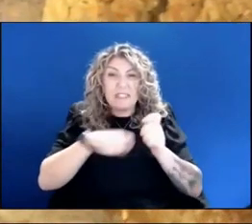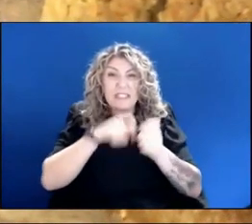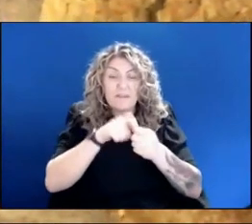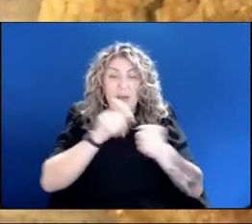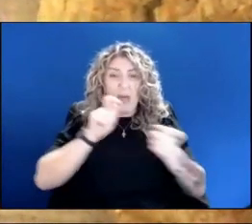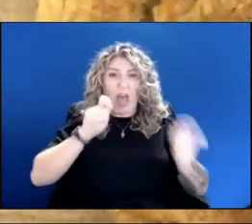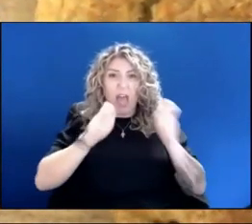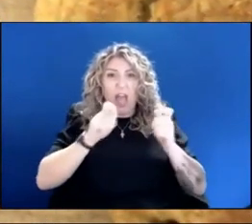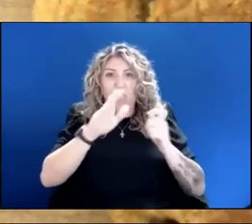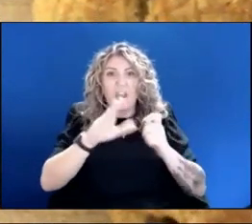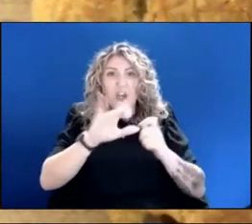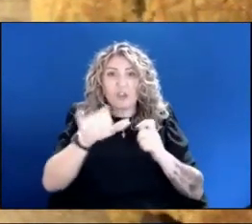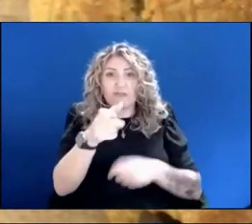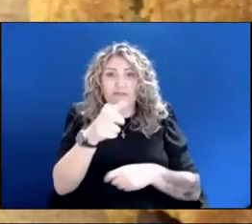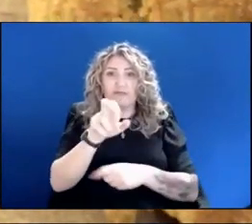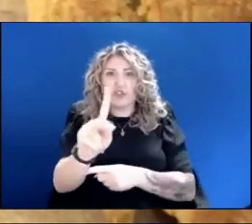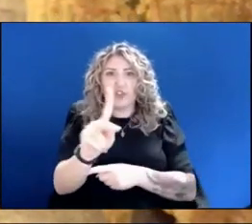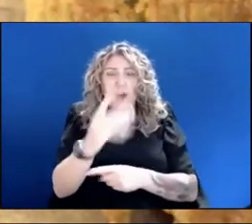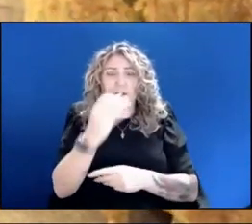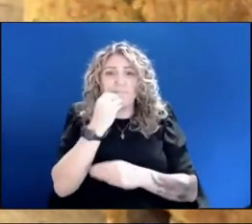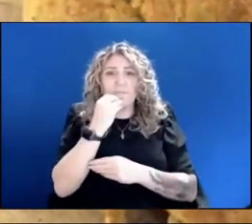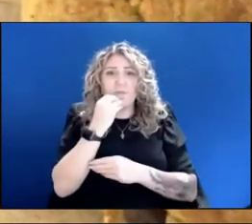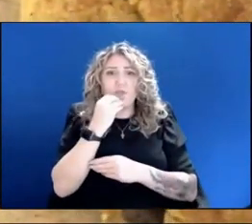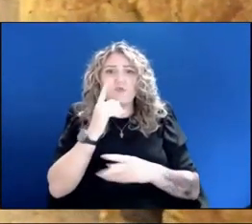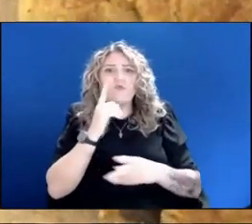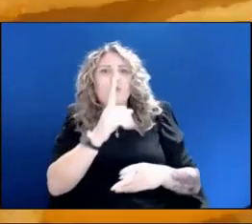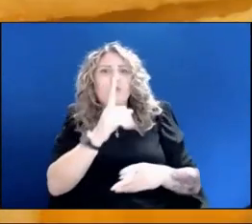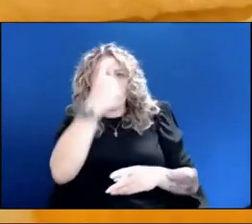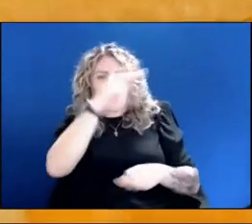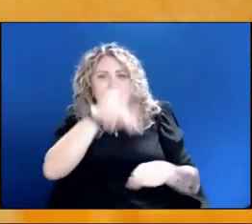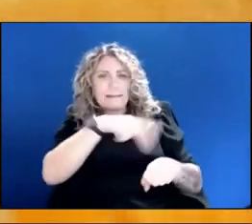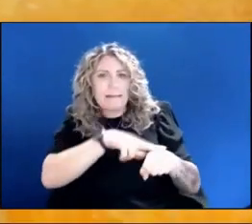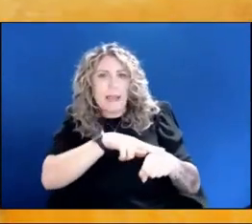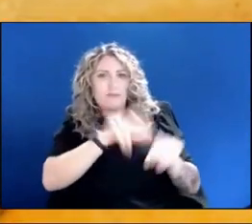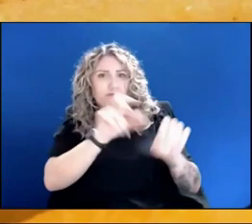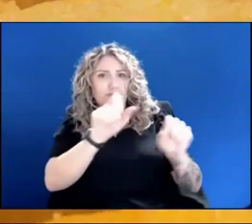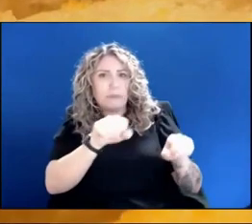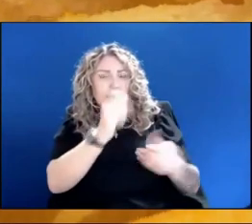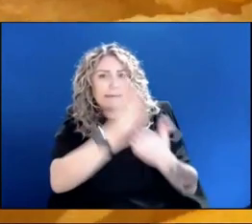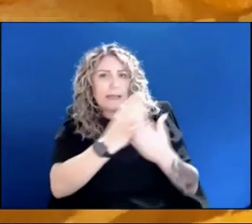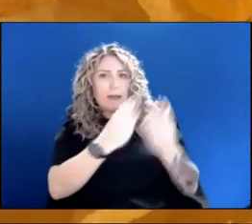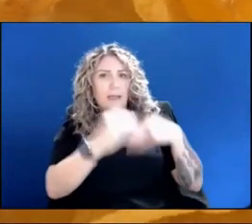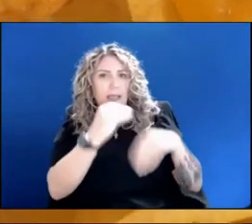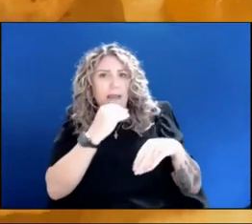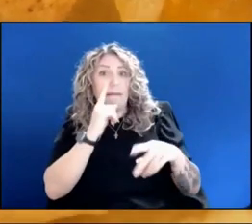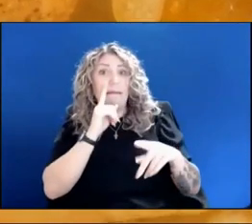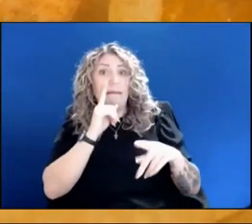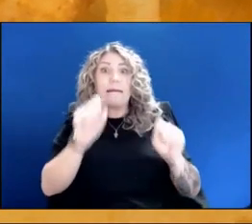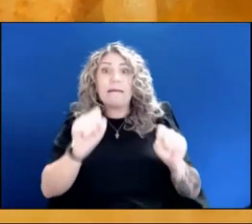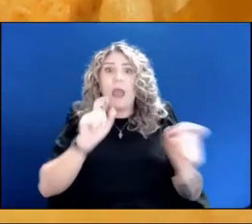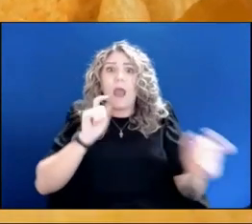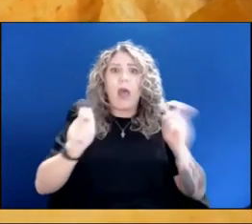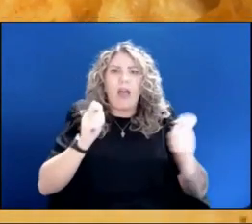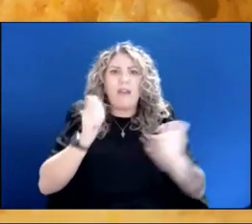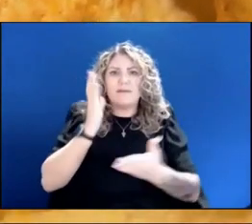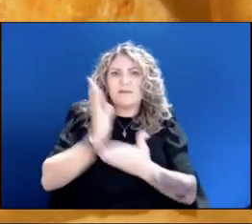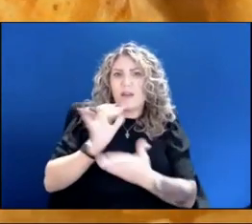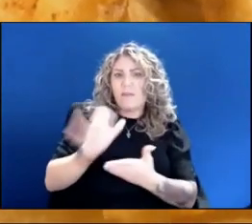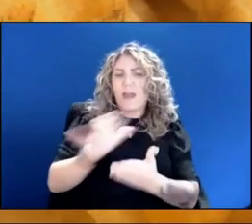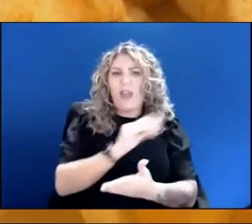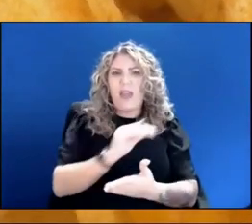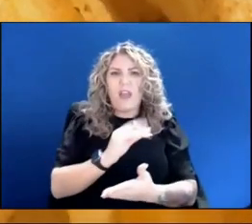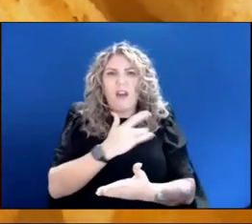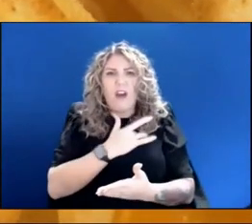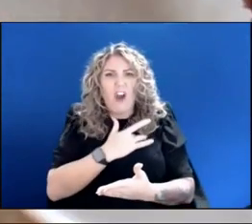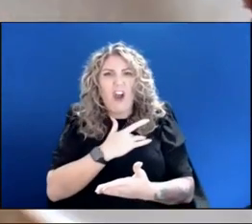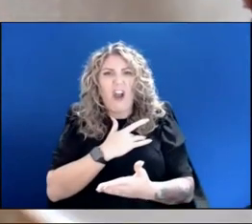override your brain's natural ability to tell you to stop eating? And it can have devastating effects on your heart. And our kids are incredibly